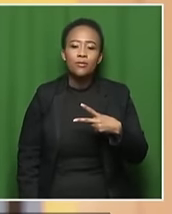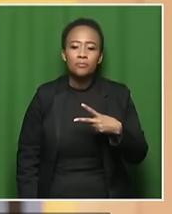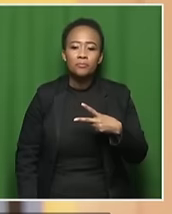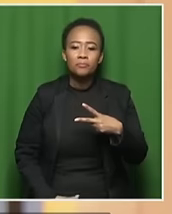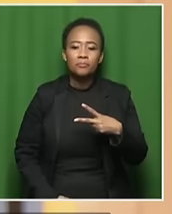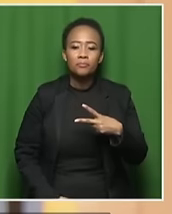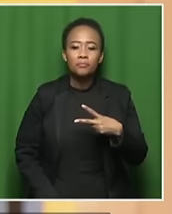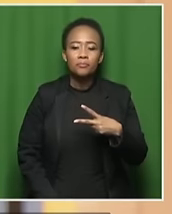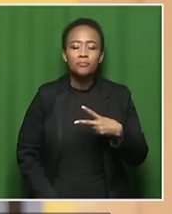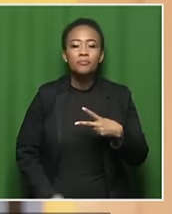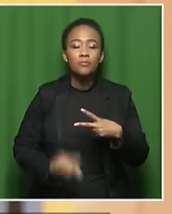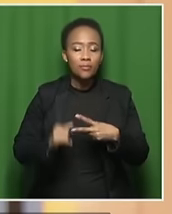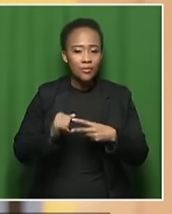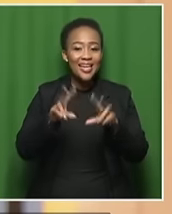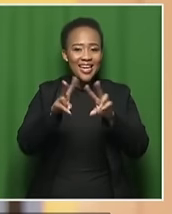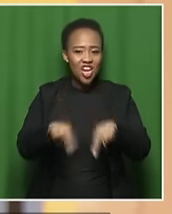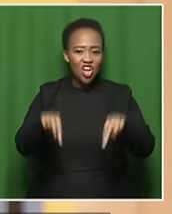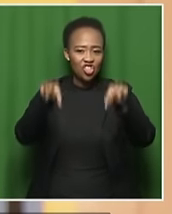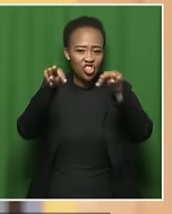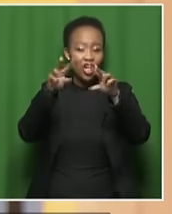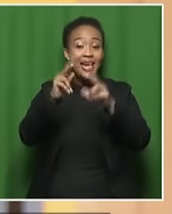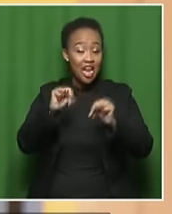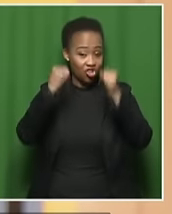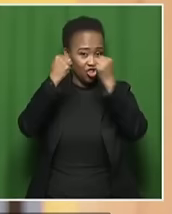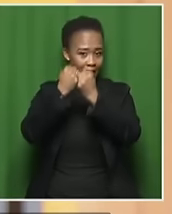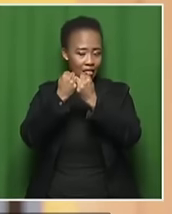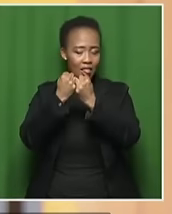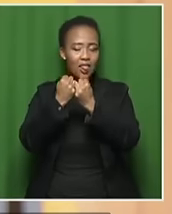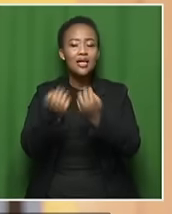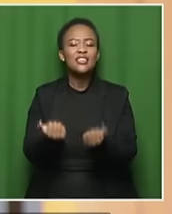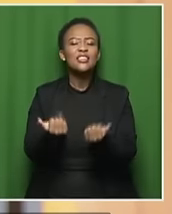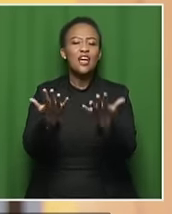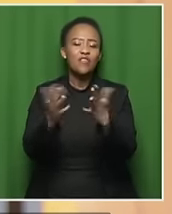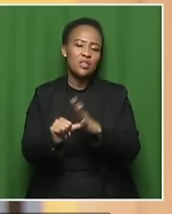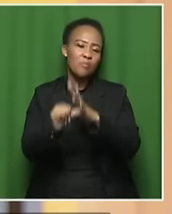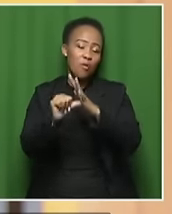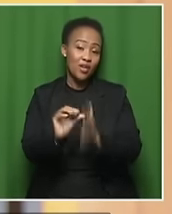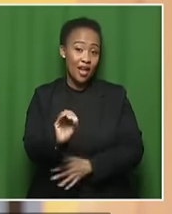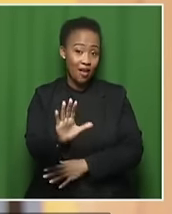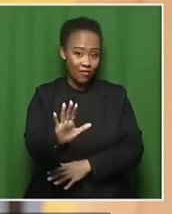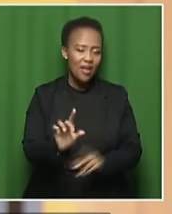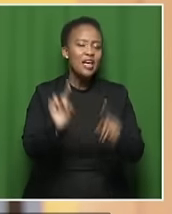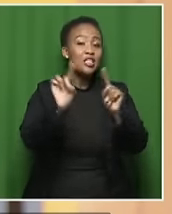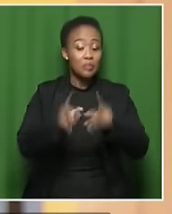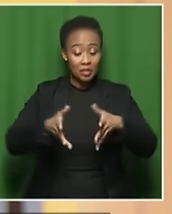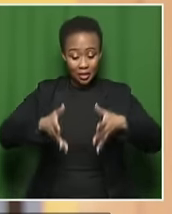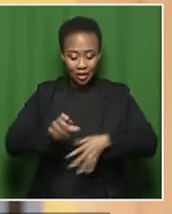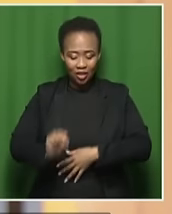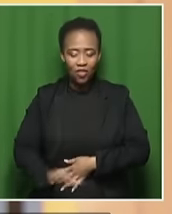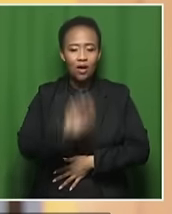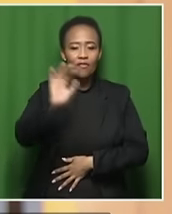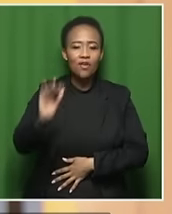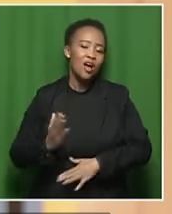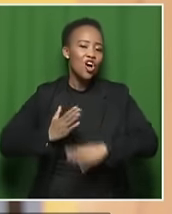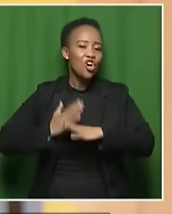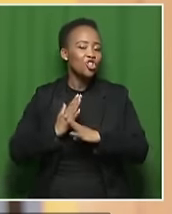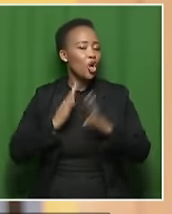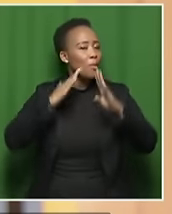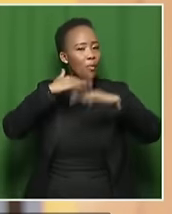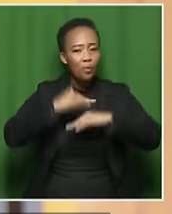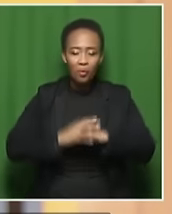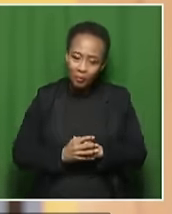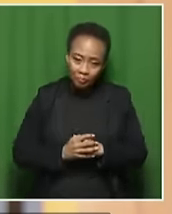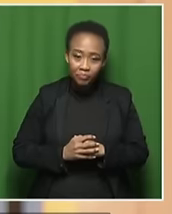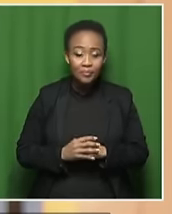we believe that national service is very essential, especially in this country that has got a high level of unemployment. If our children